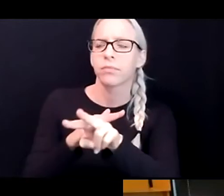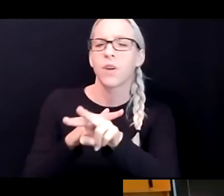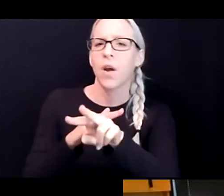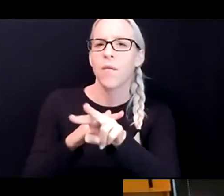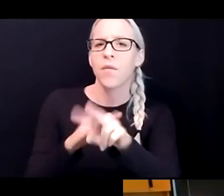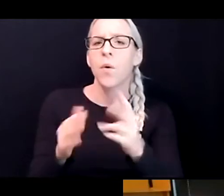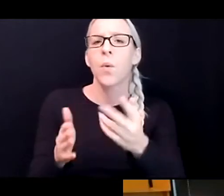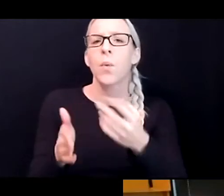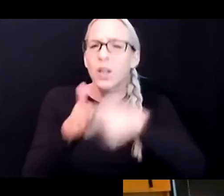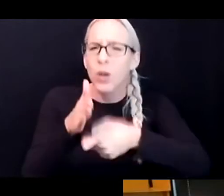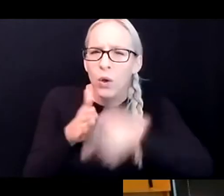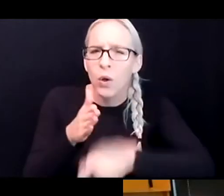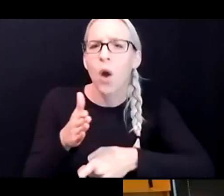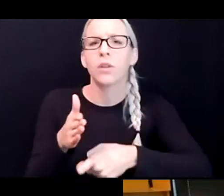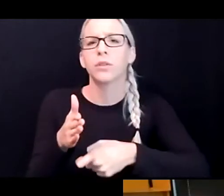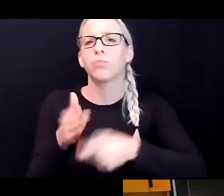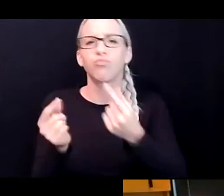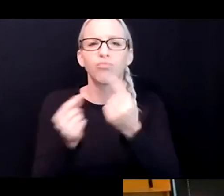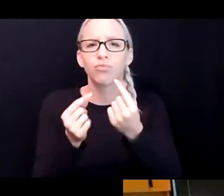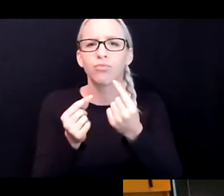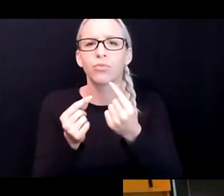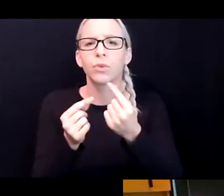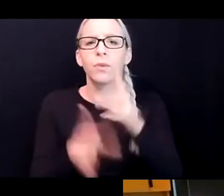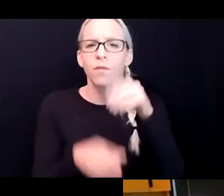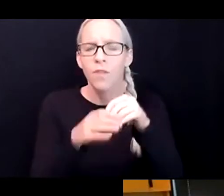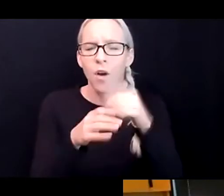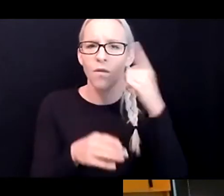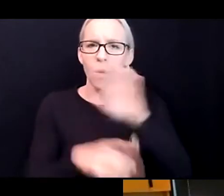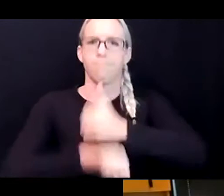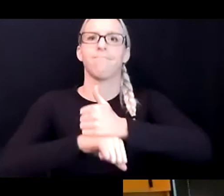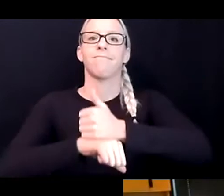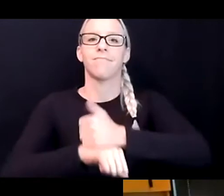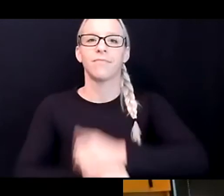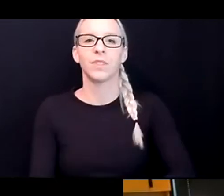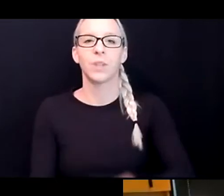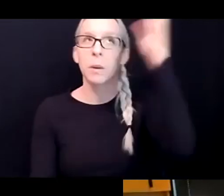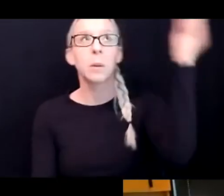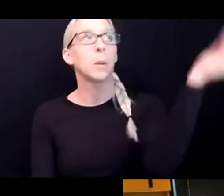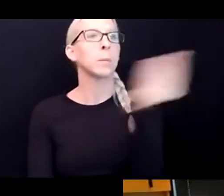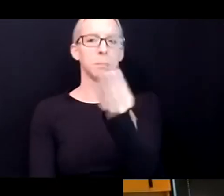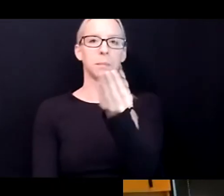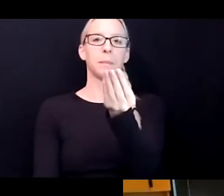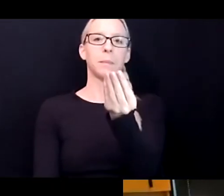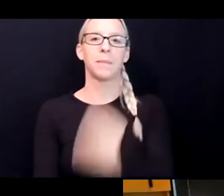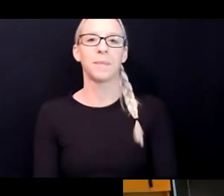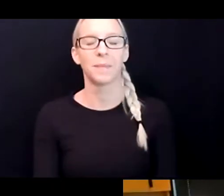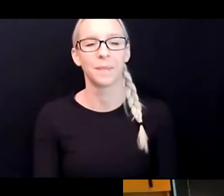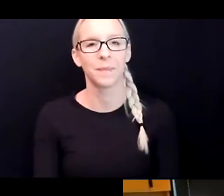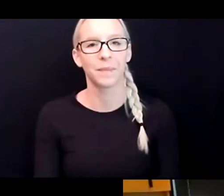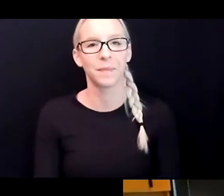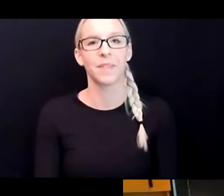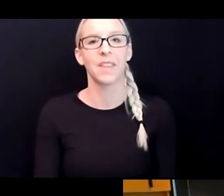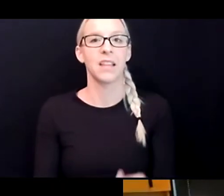establish this. It really, it's almost like they pulled it out of thin air. And so there's been a